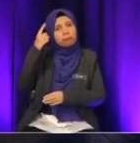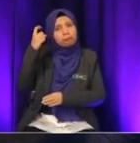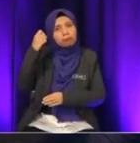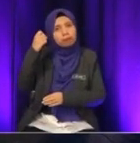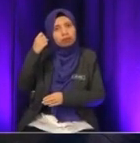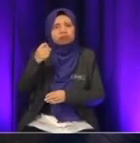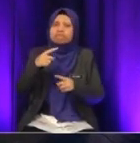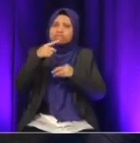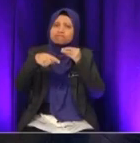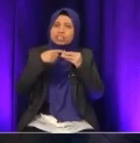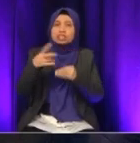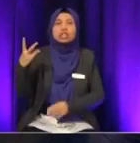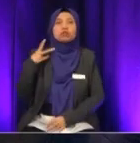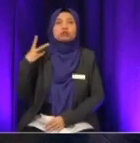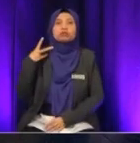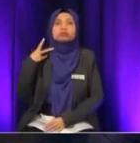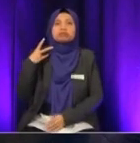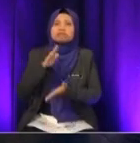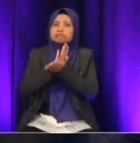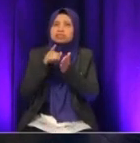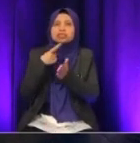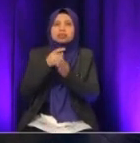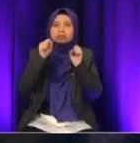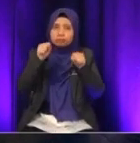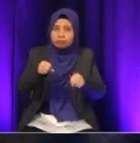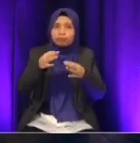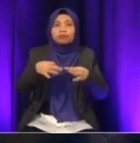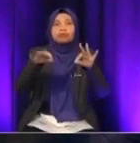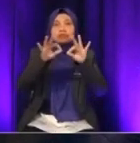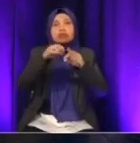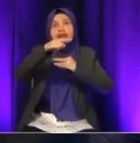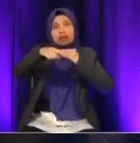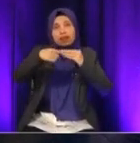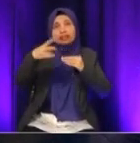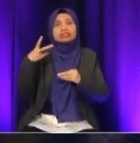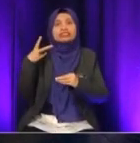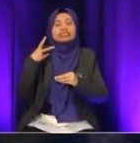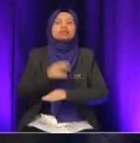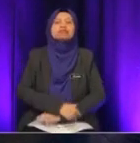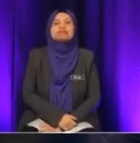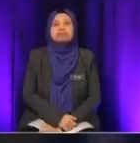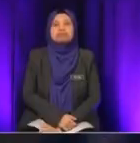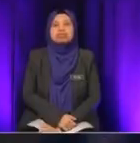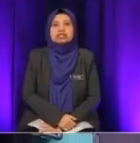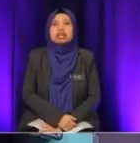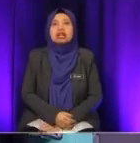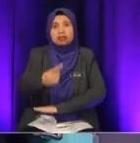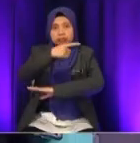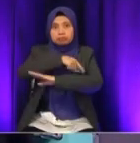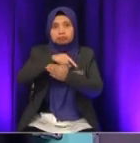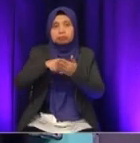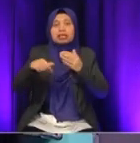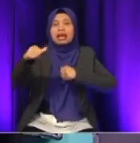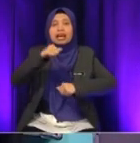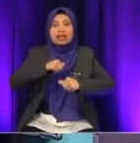about volunteering. So please tell us what we have in store for this particular segment. All right. Okay, so for today's activity or